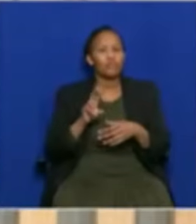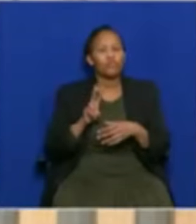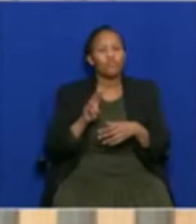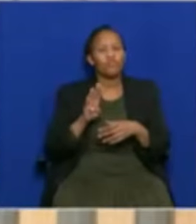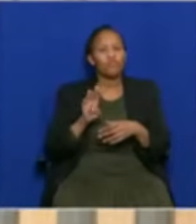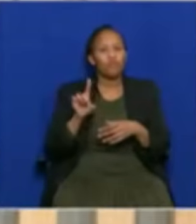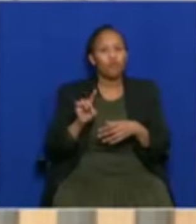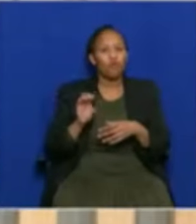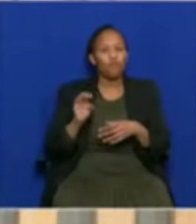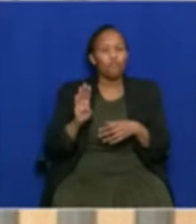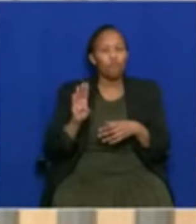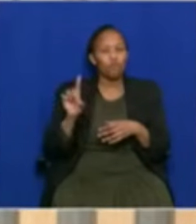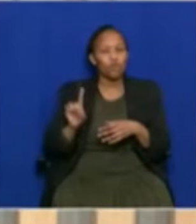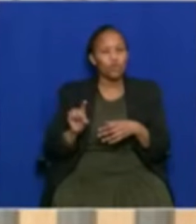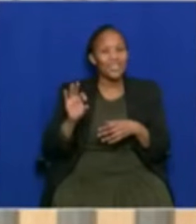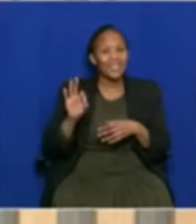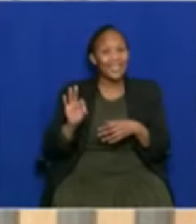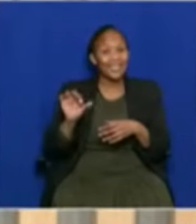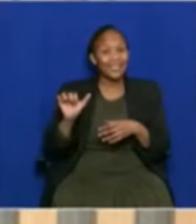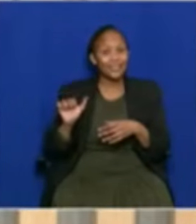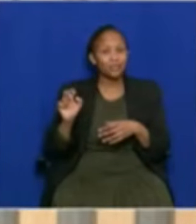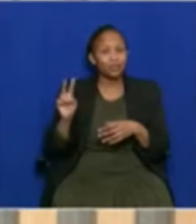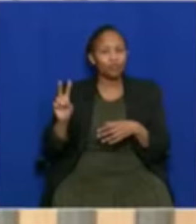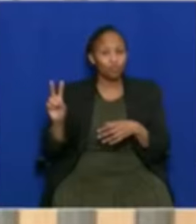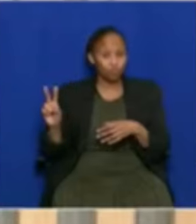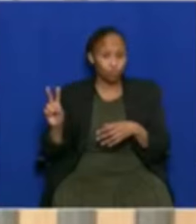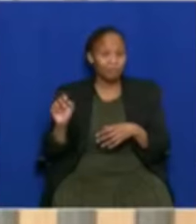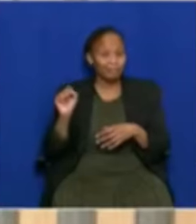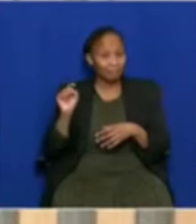24/04/3622, and that is the post that